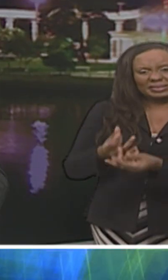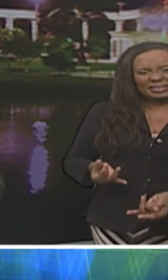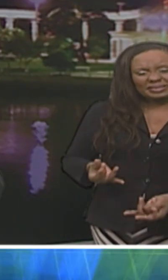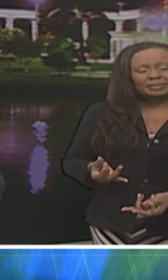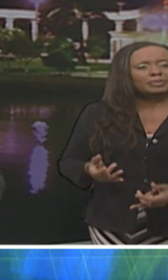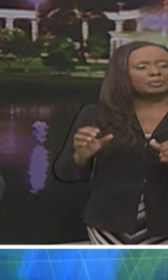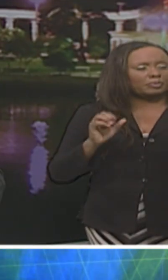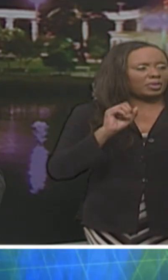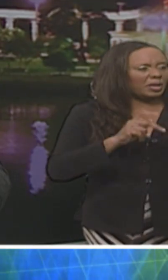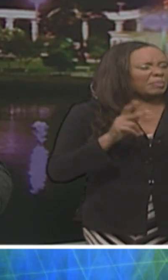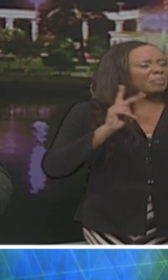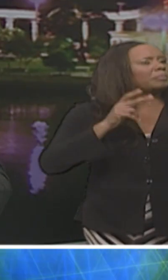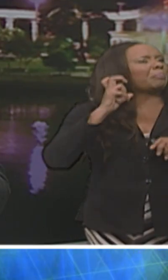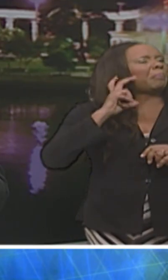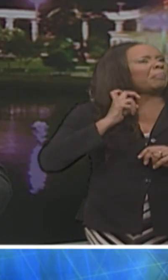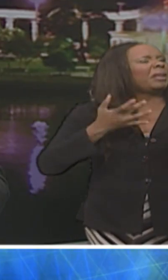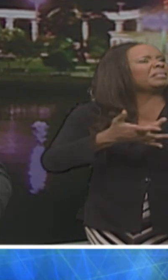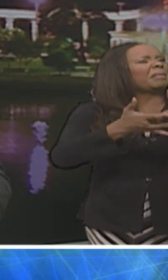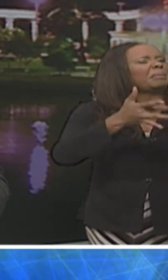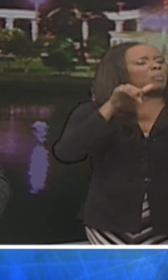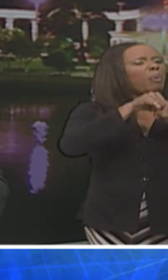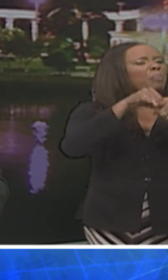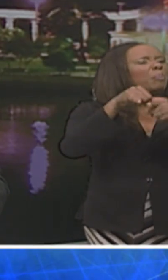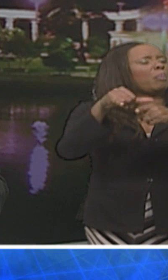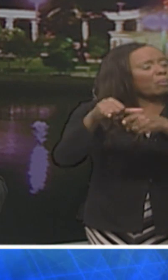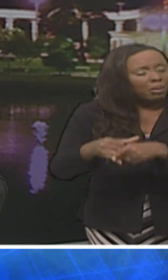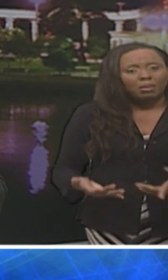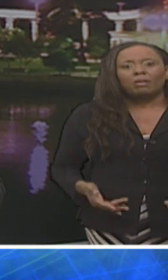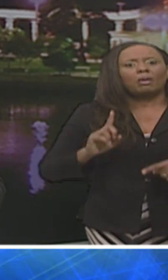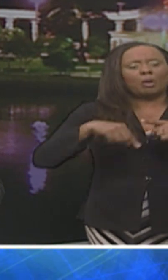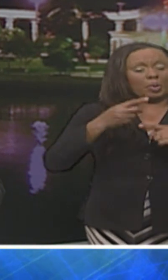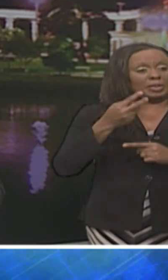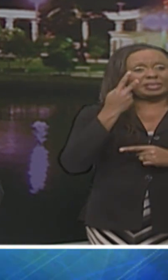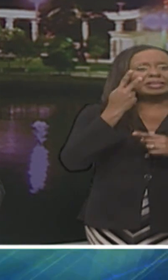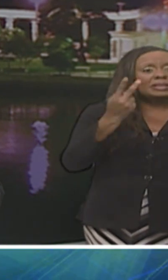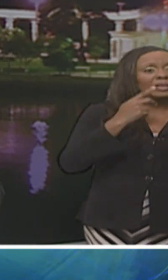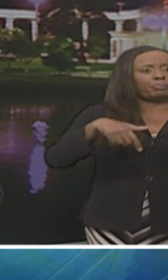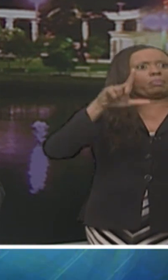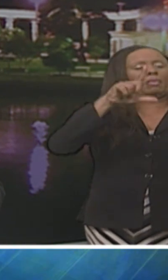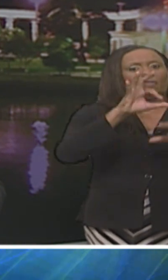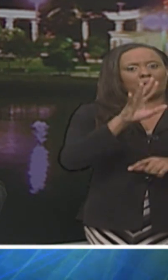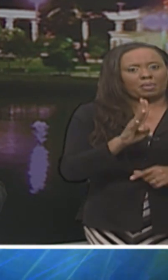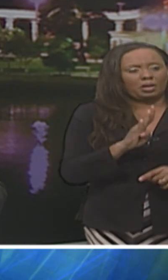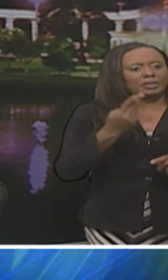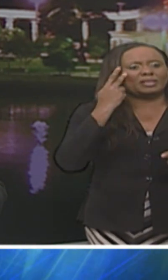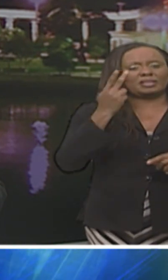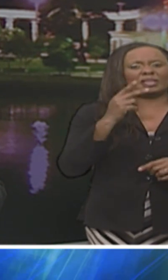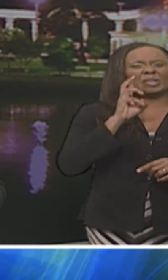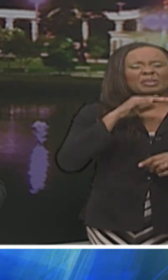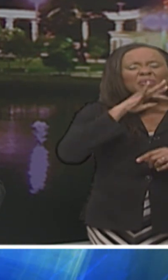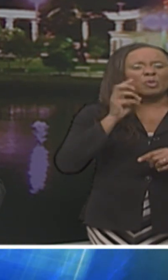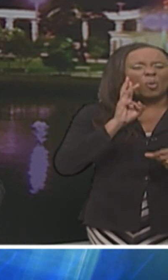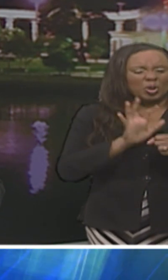the technical points. When they get a message on WhatsApp or see something on Facebook, what they're seeing is sewage bubbling up